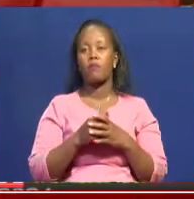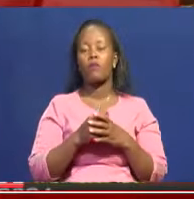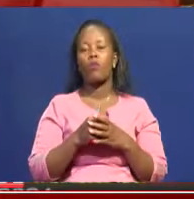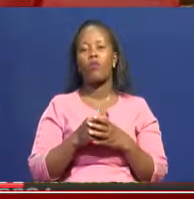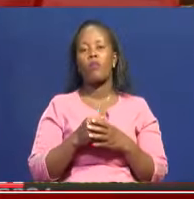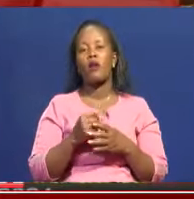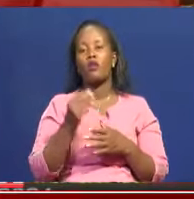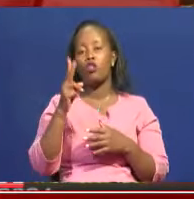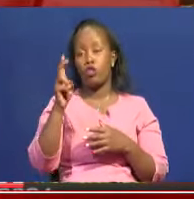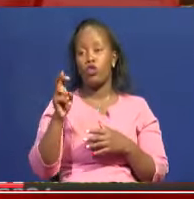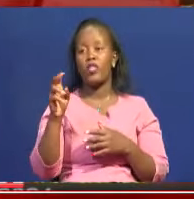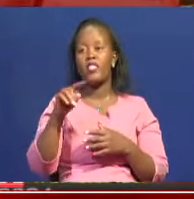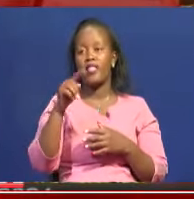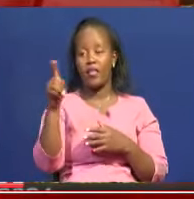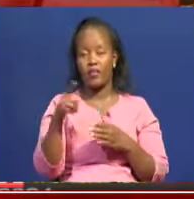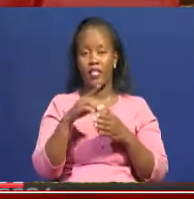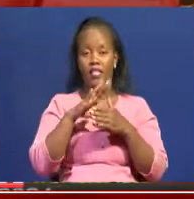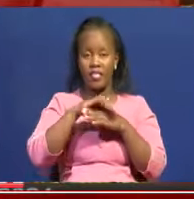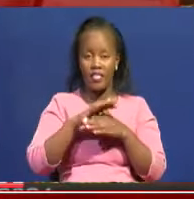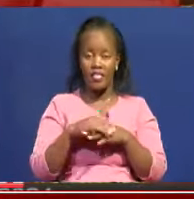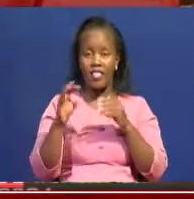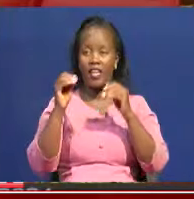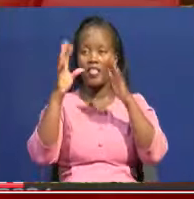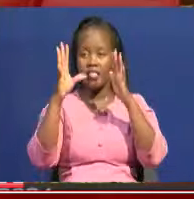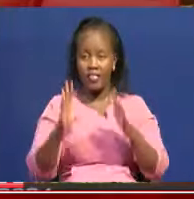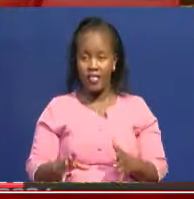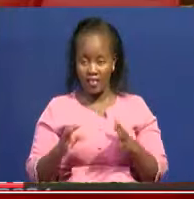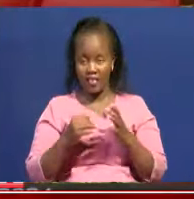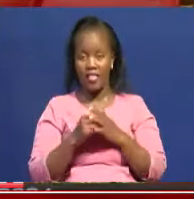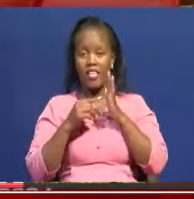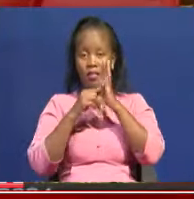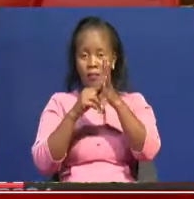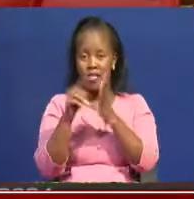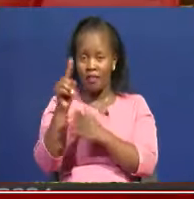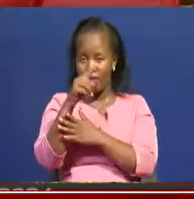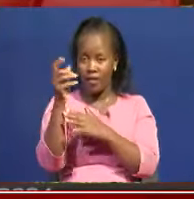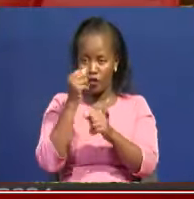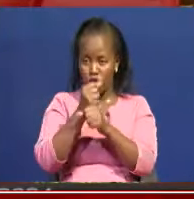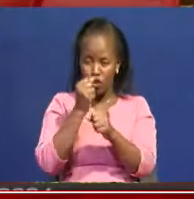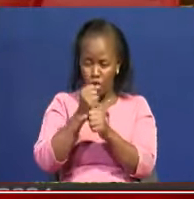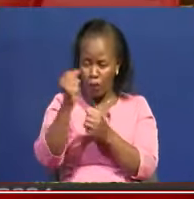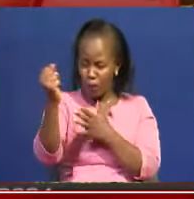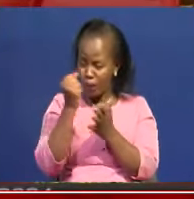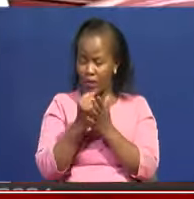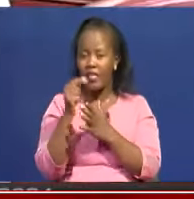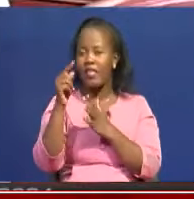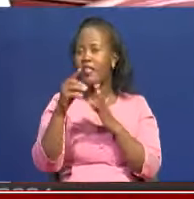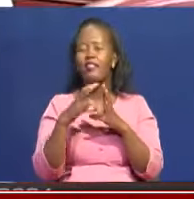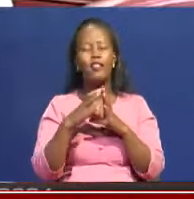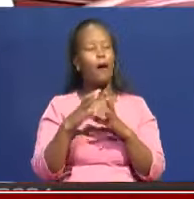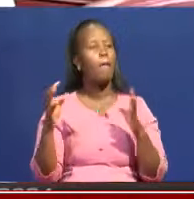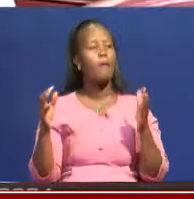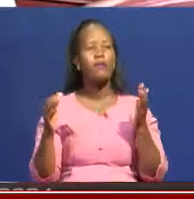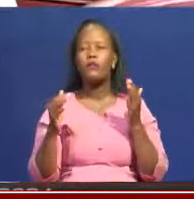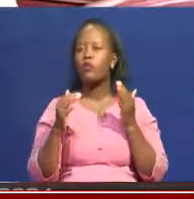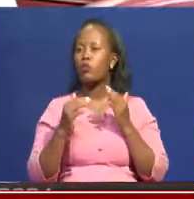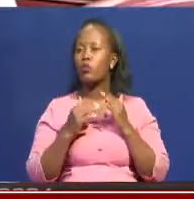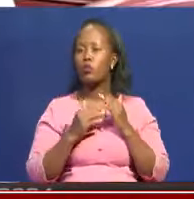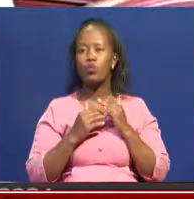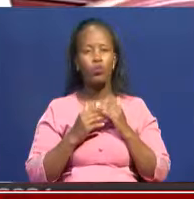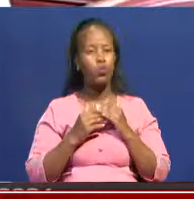interns, and especially the confirmation of those ones who are already interns, will come as a big relief. That the